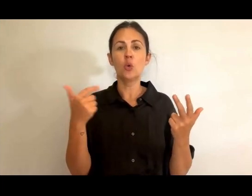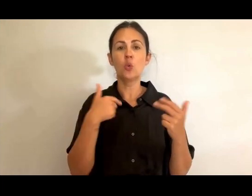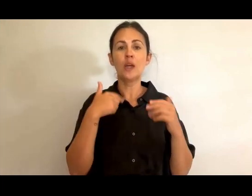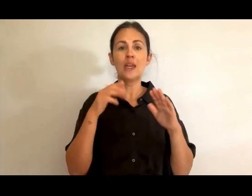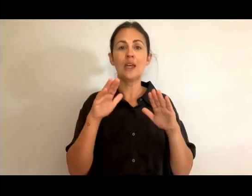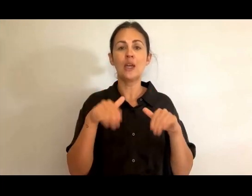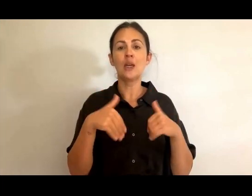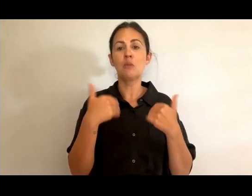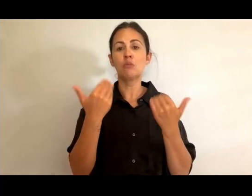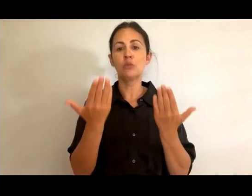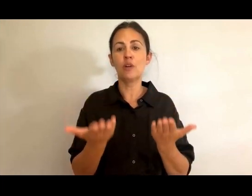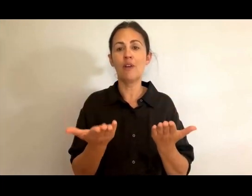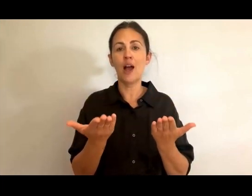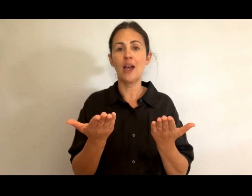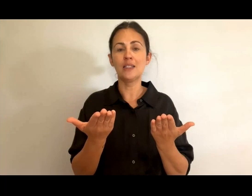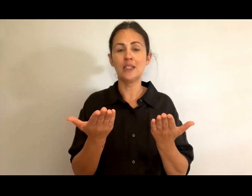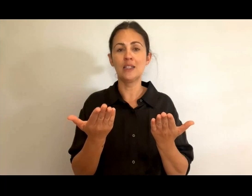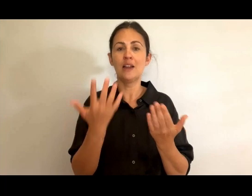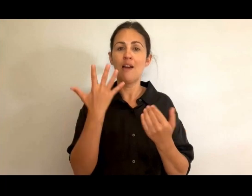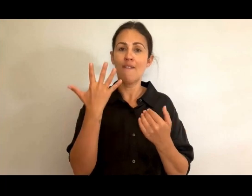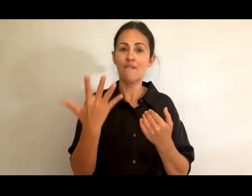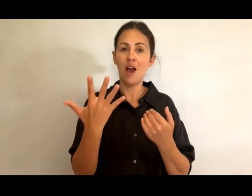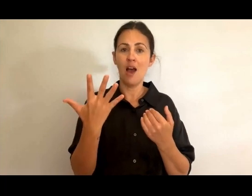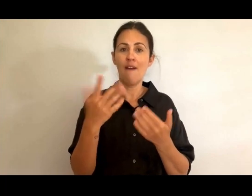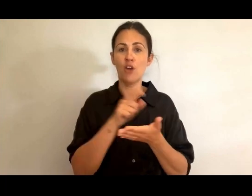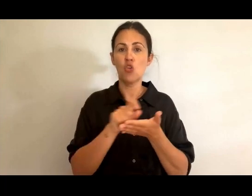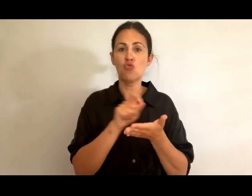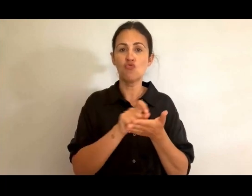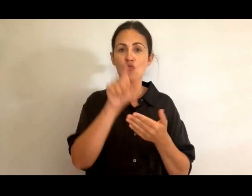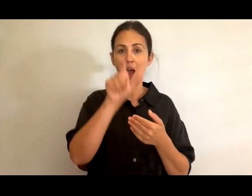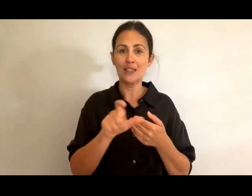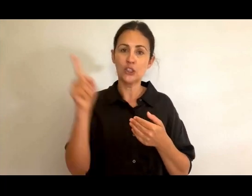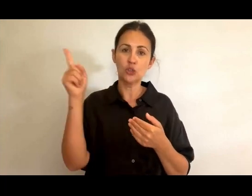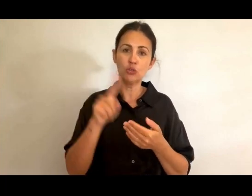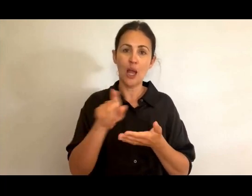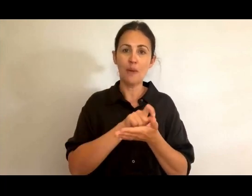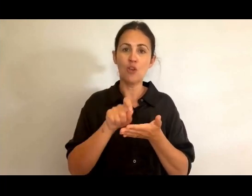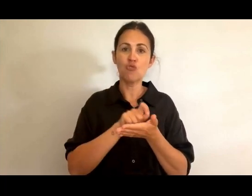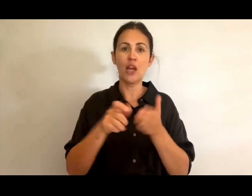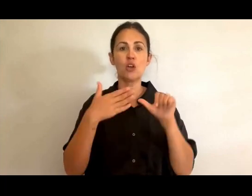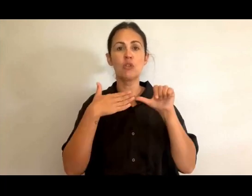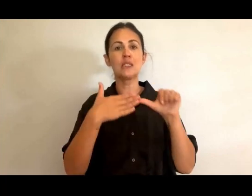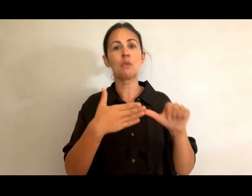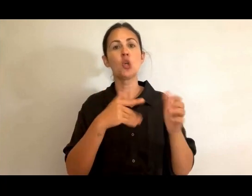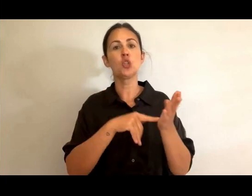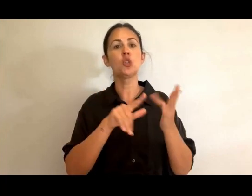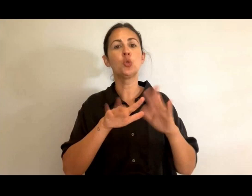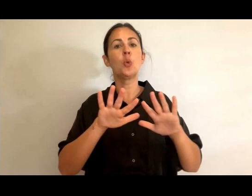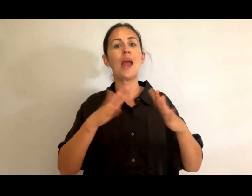5 writers, to write individual responses to all the works. So to